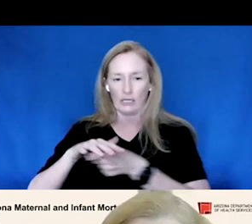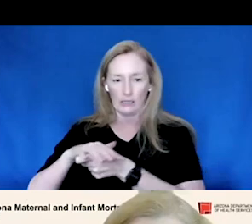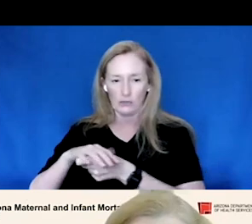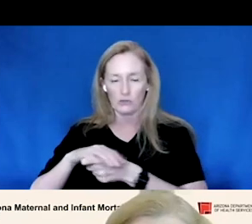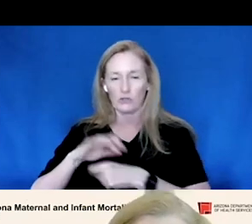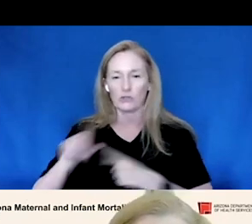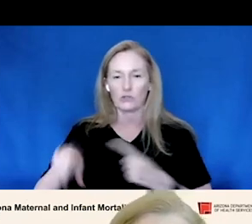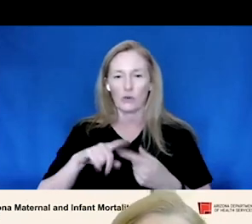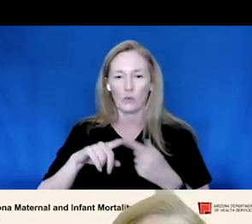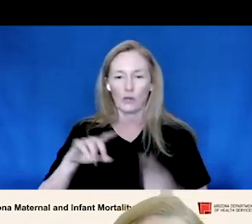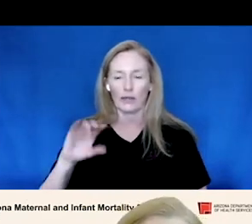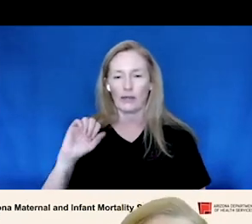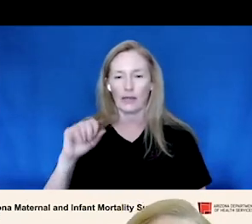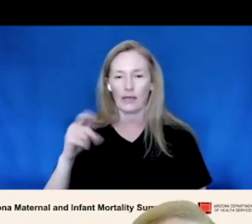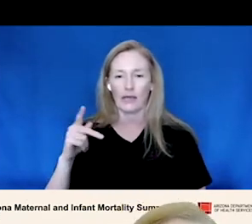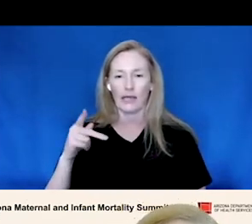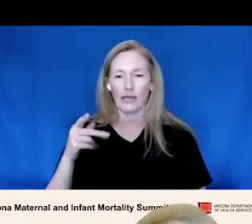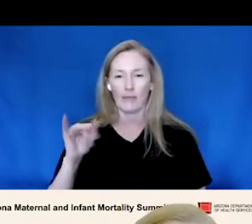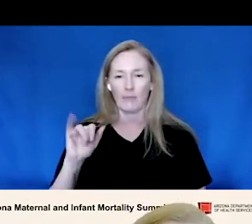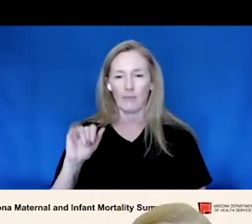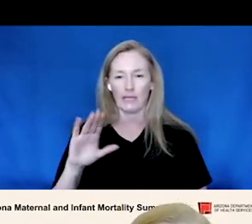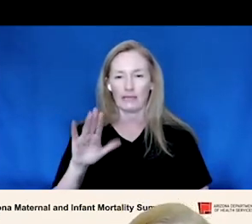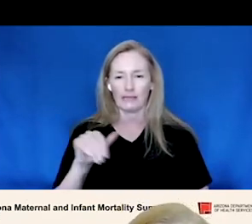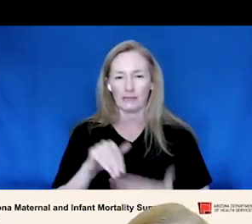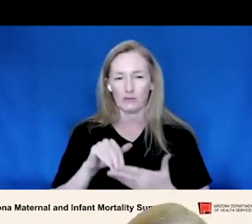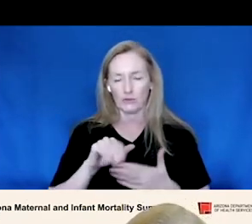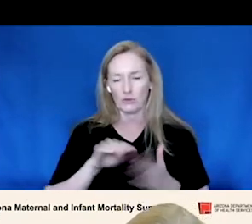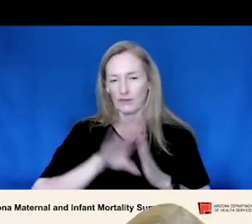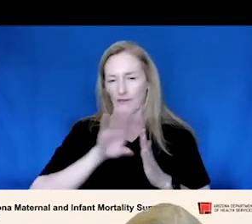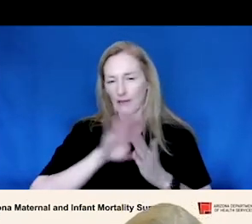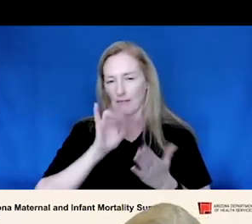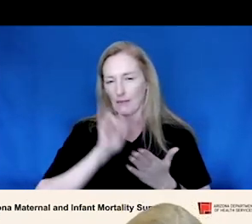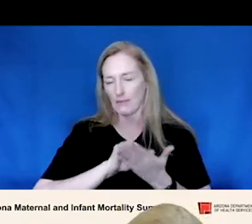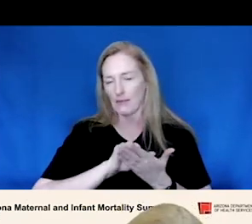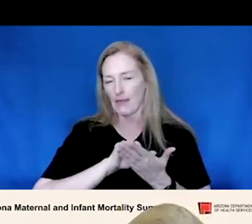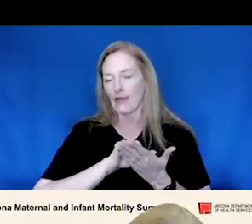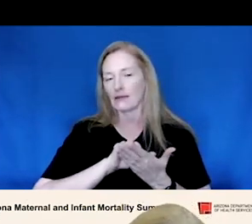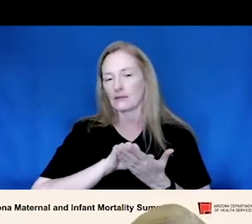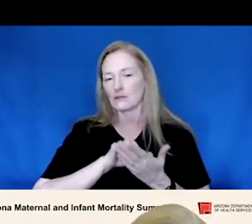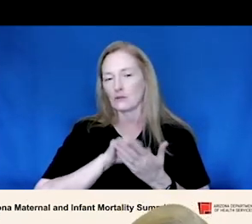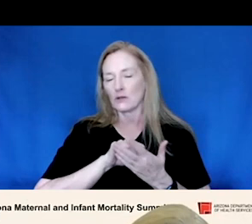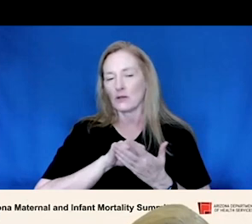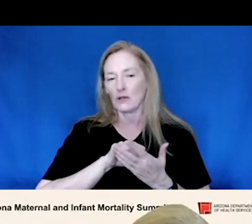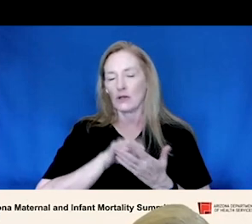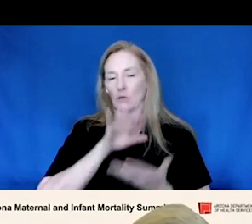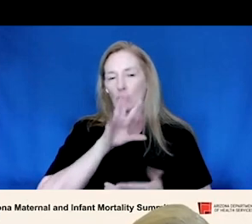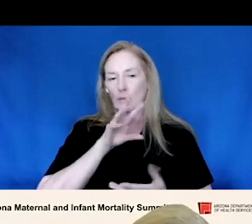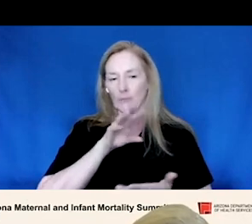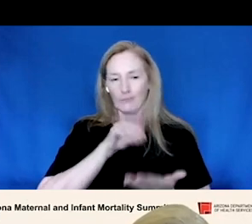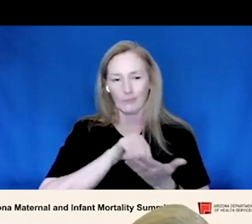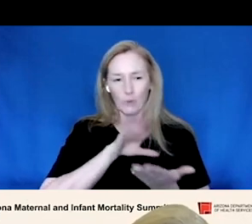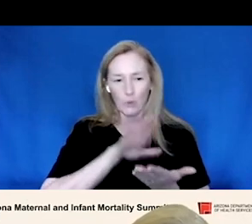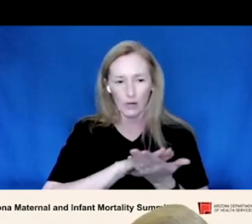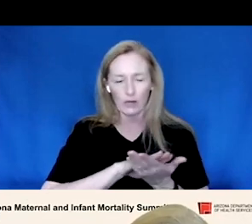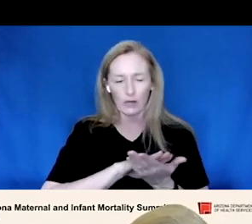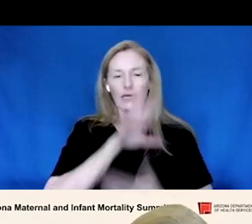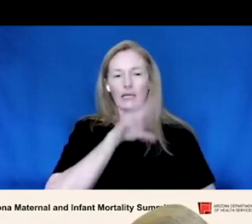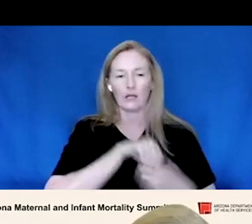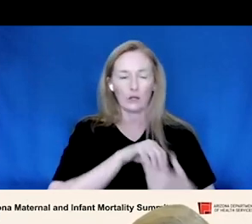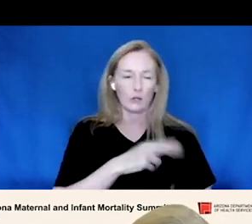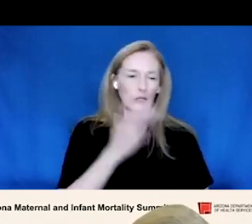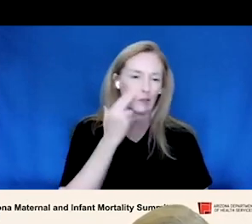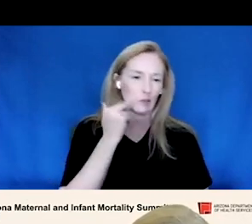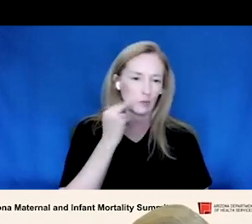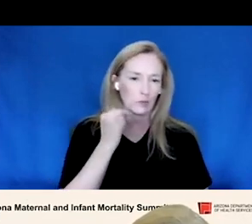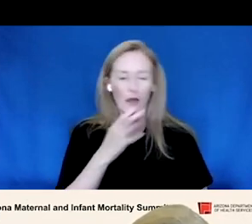Center developed that report, it was also inclusive of Utah and Nevada, because the Phoenix